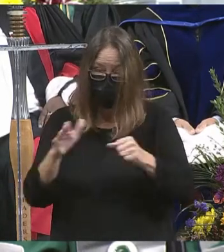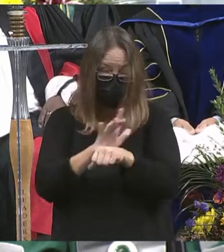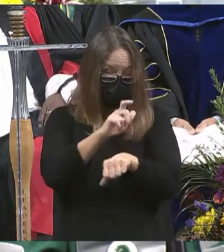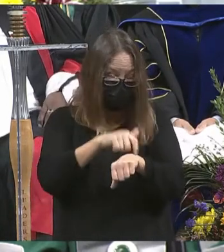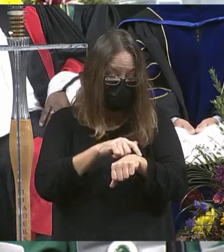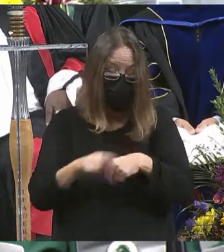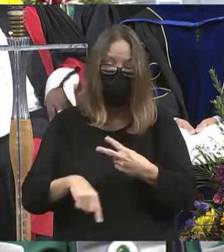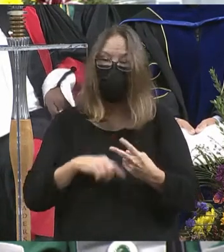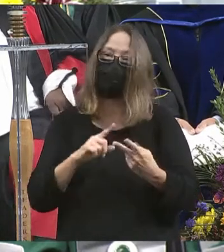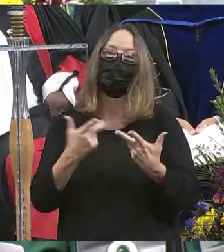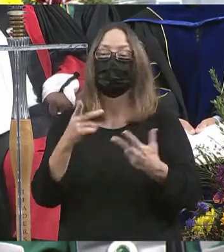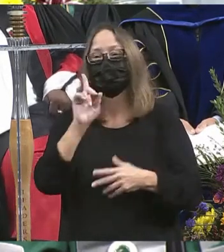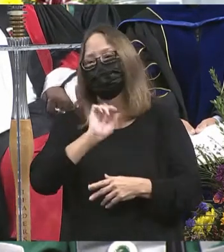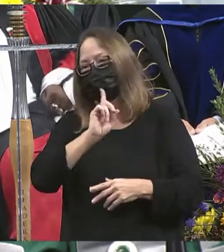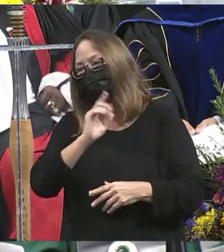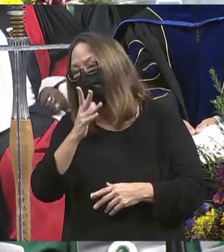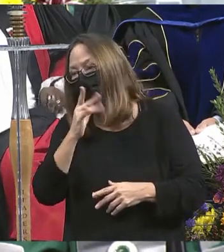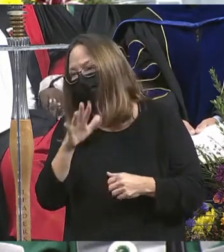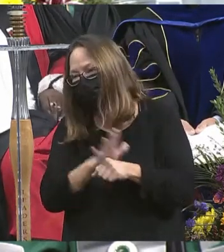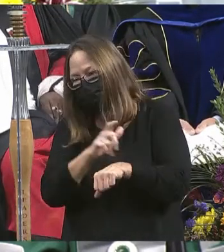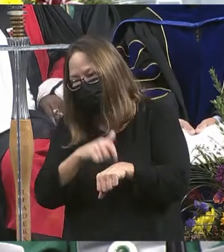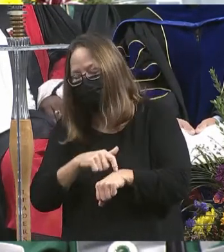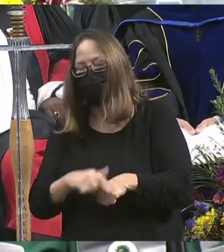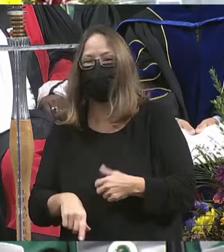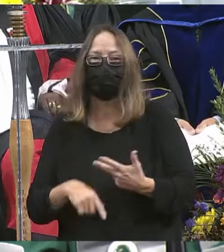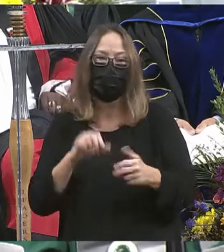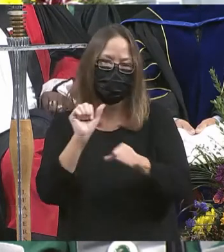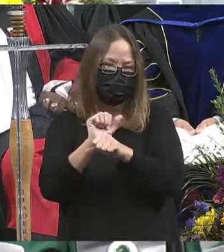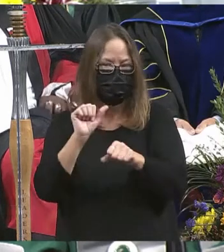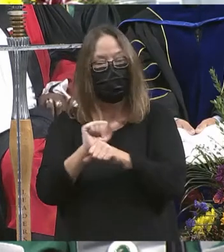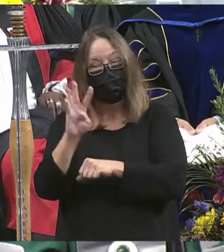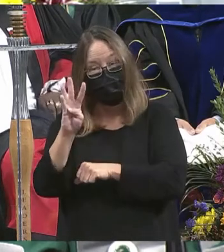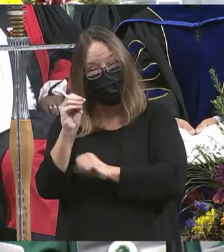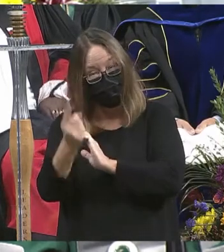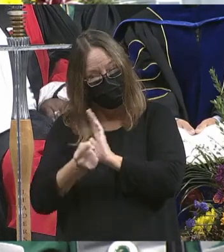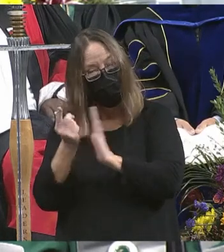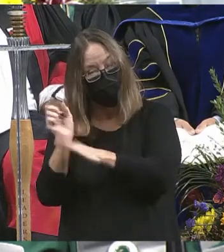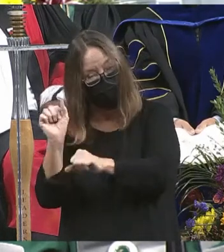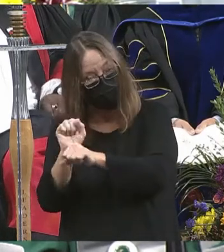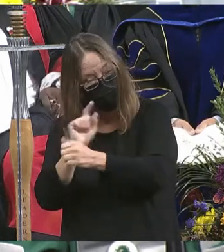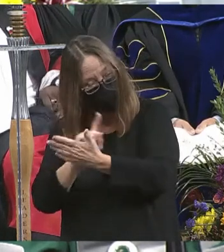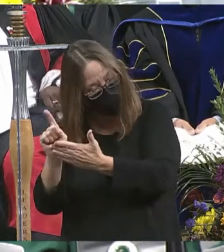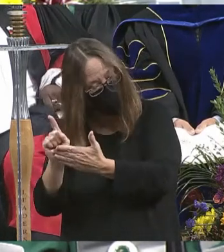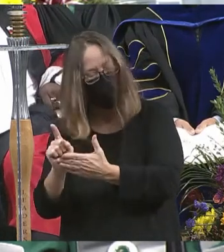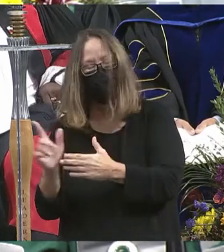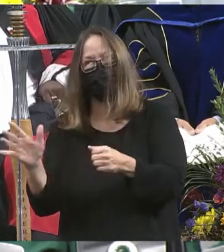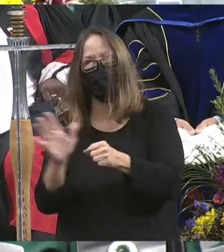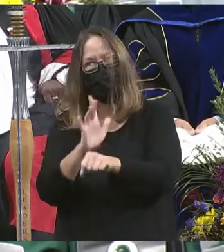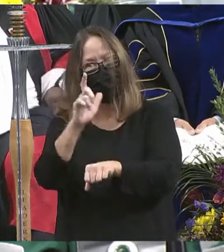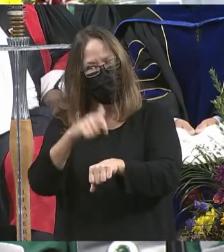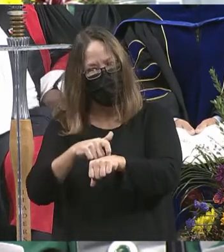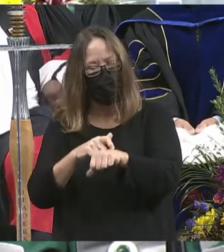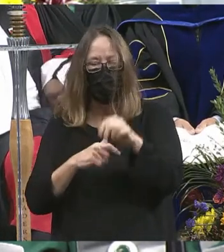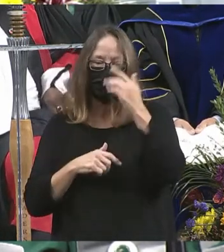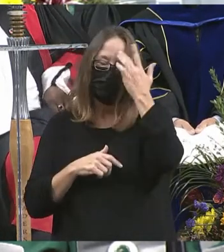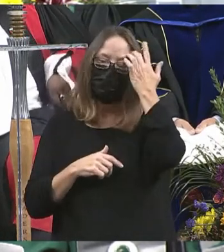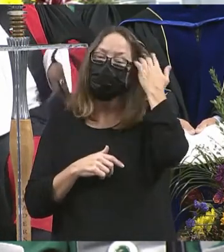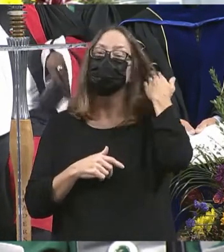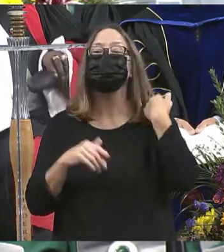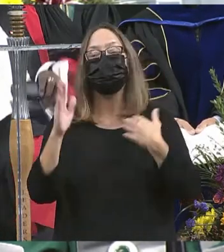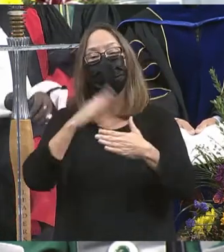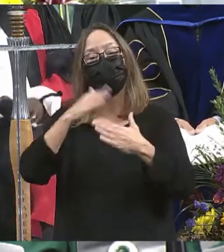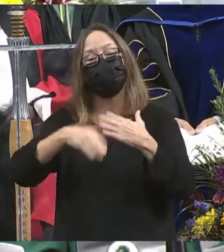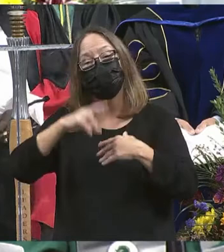time, I was being a single mom full time, and working that 40-hour work week full time. At the end of that